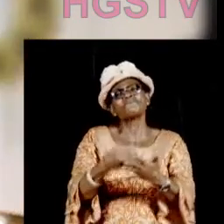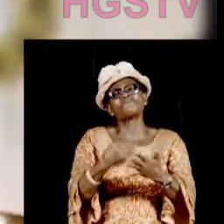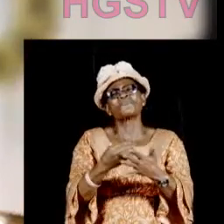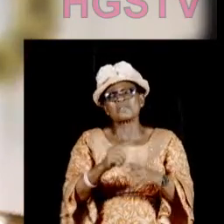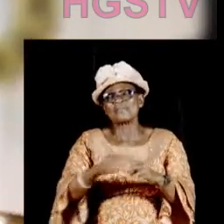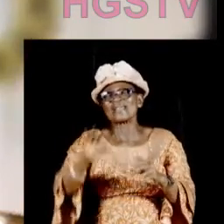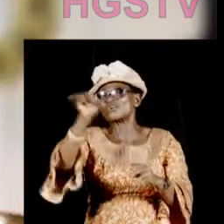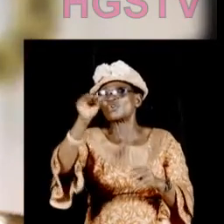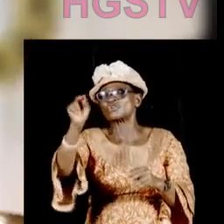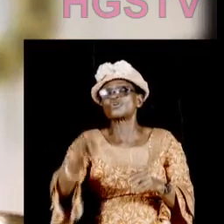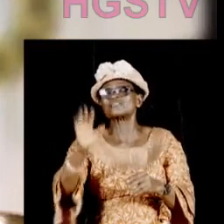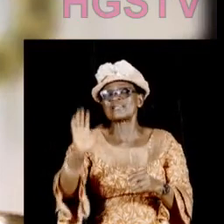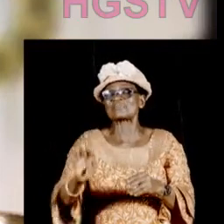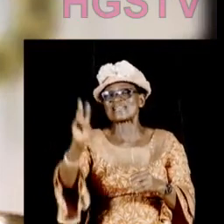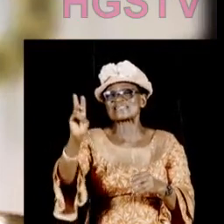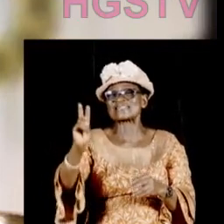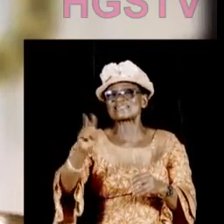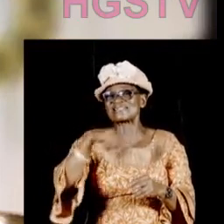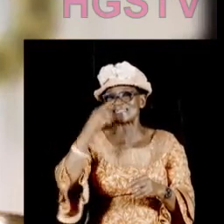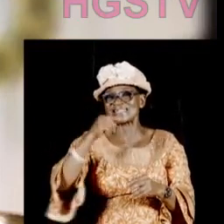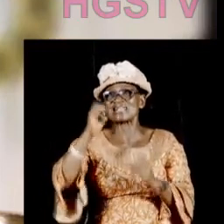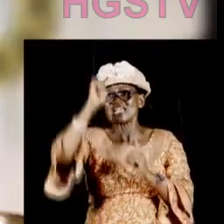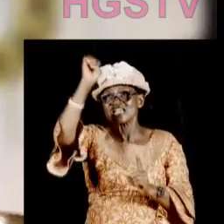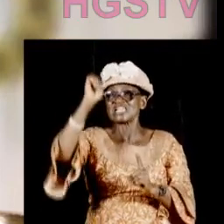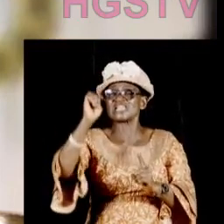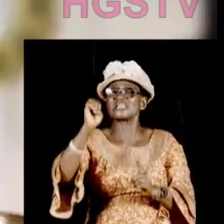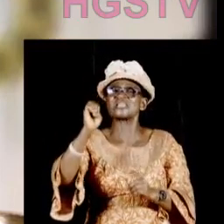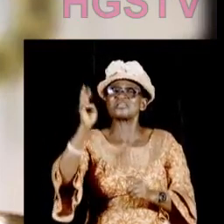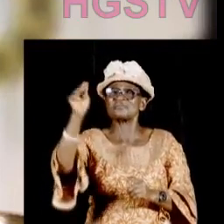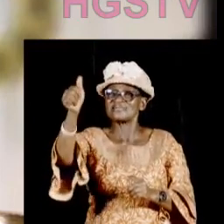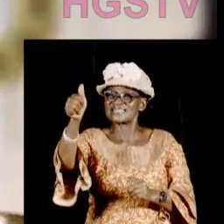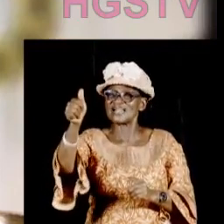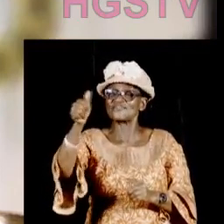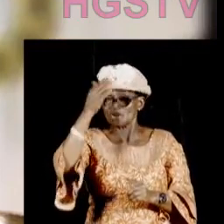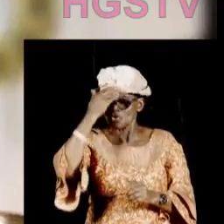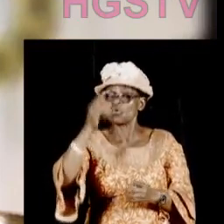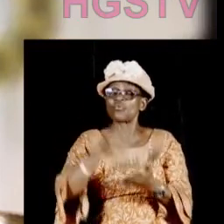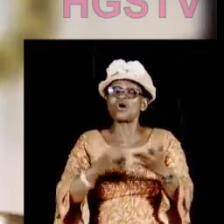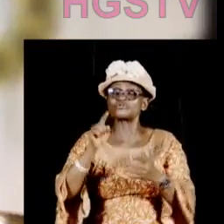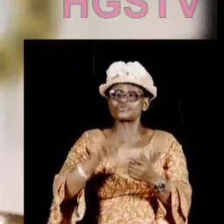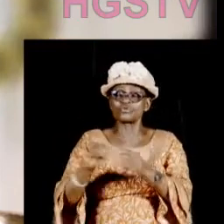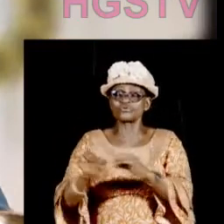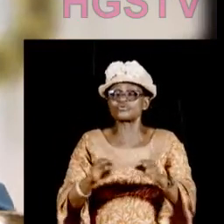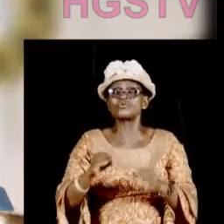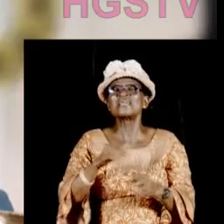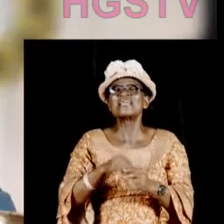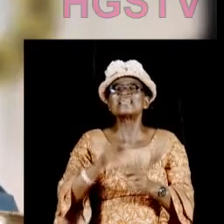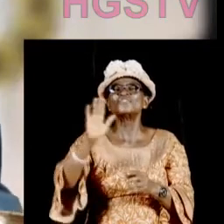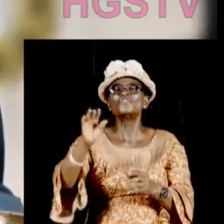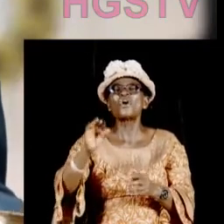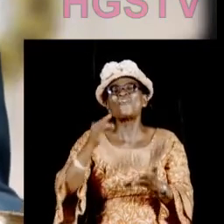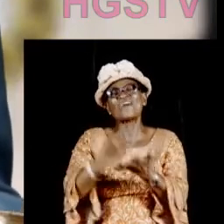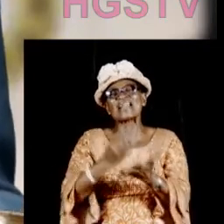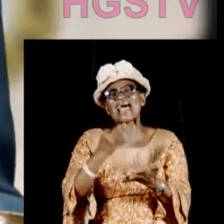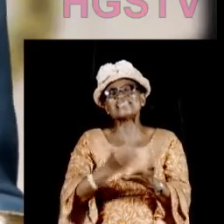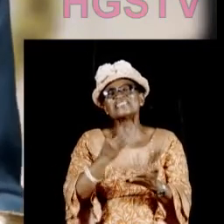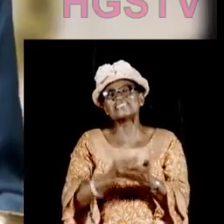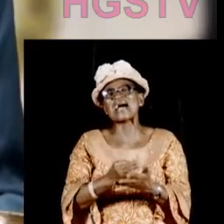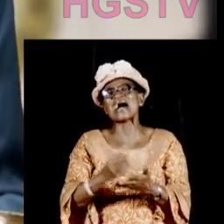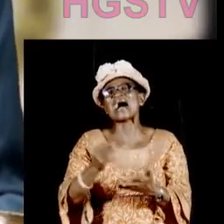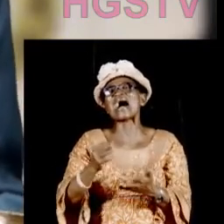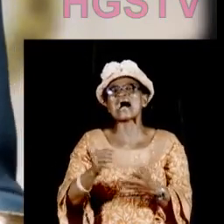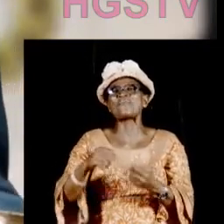said, himself knew what to do. In your financial mess, Jesus knew what to do, and he will do